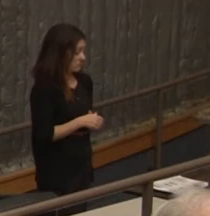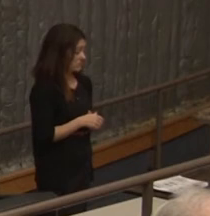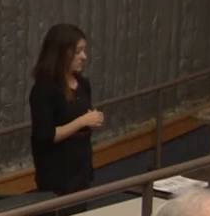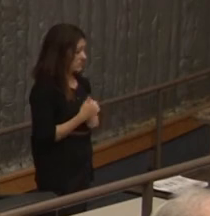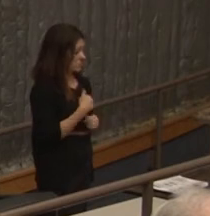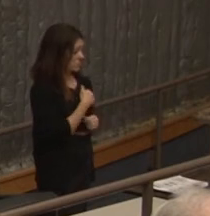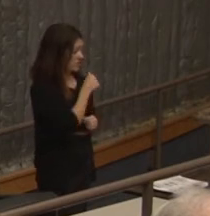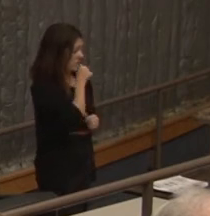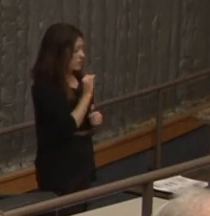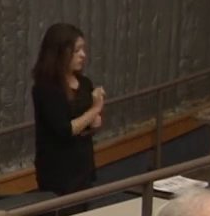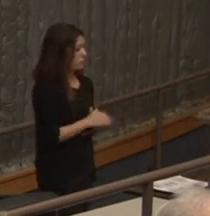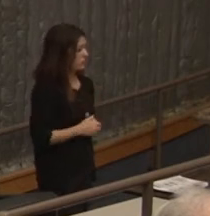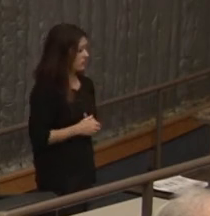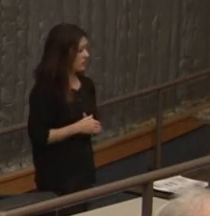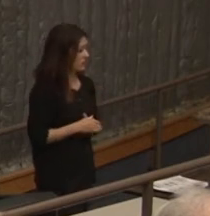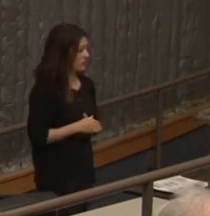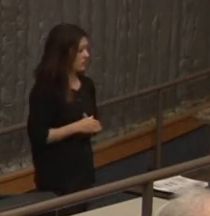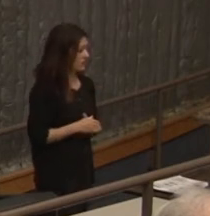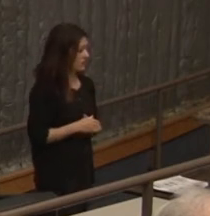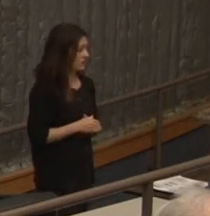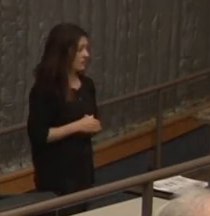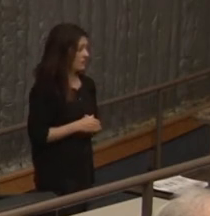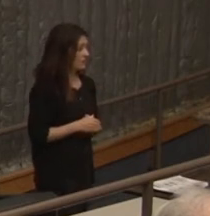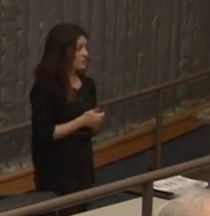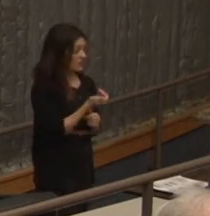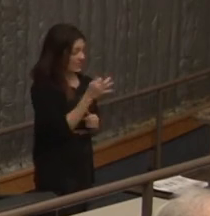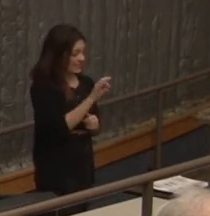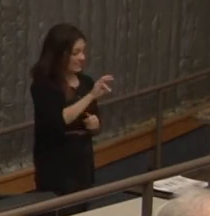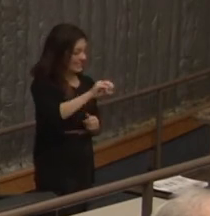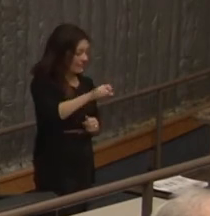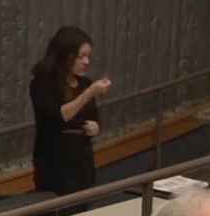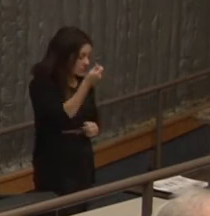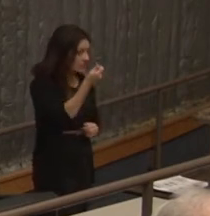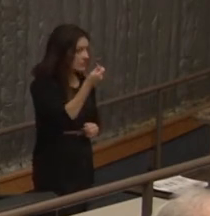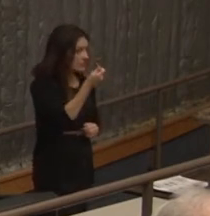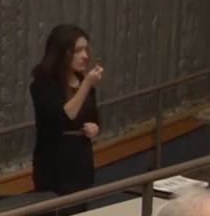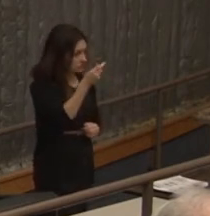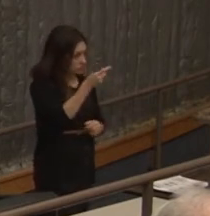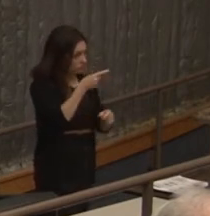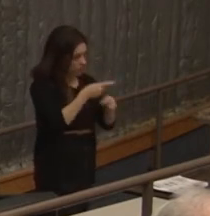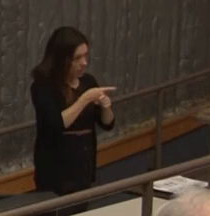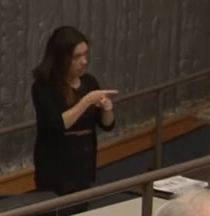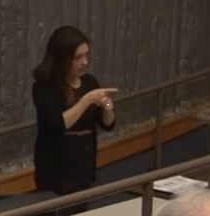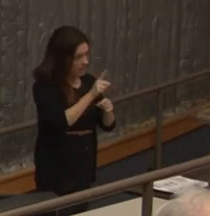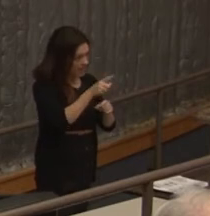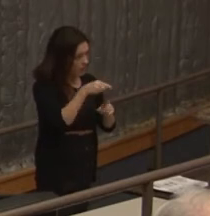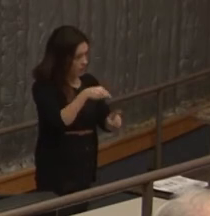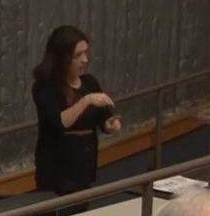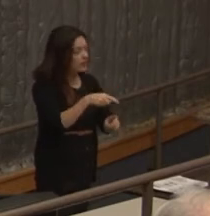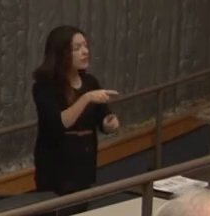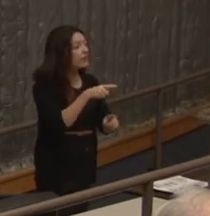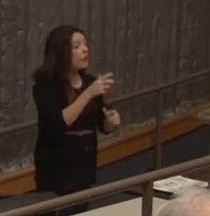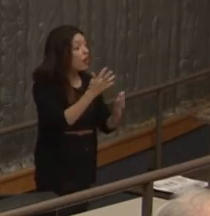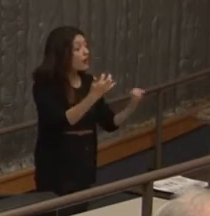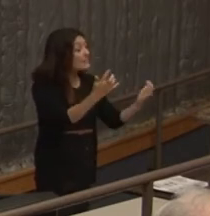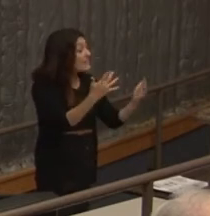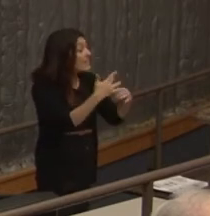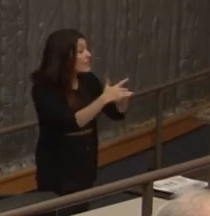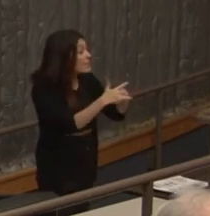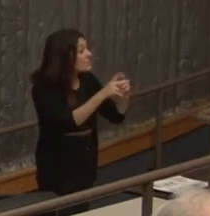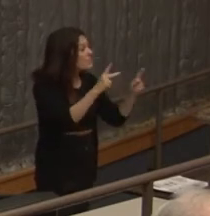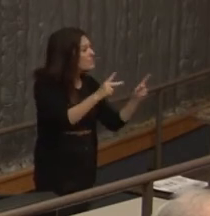had no audience. It wasn't until the 1970s, there you're correct, that an audience was available and